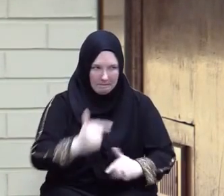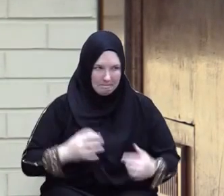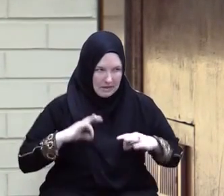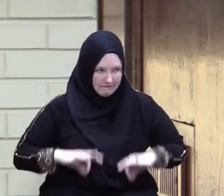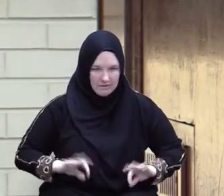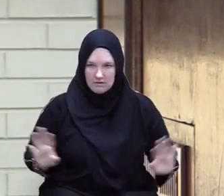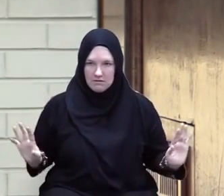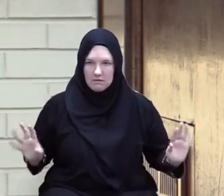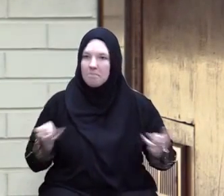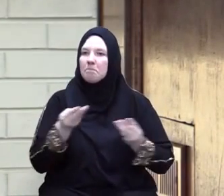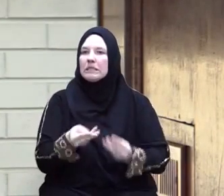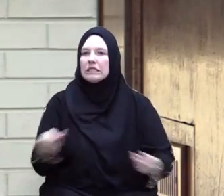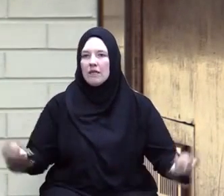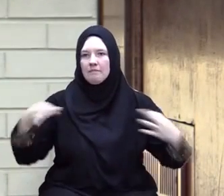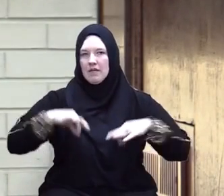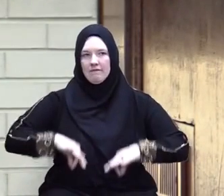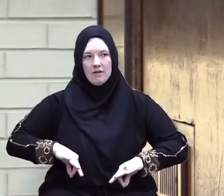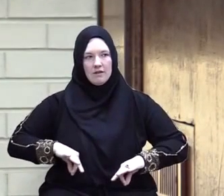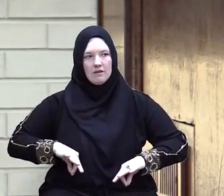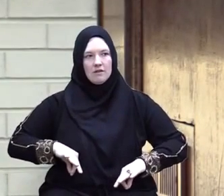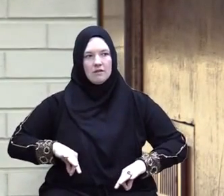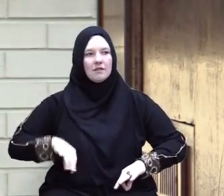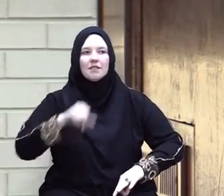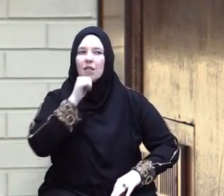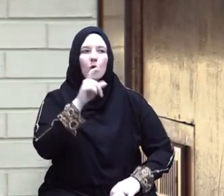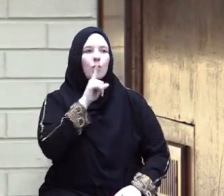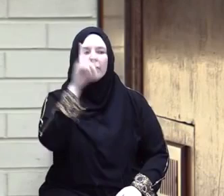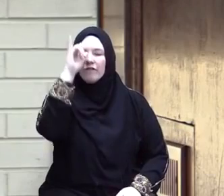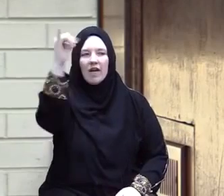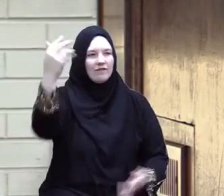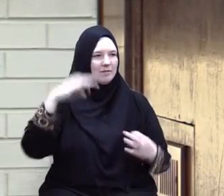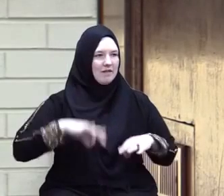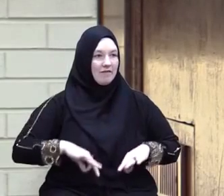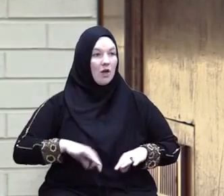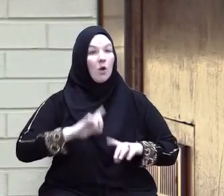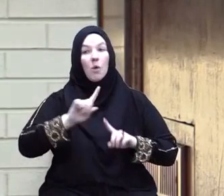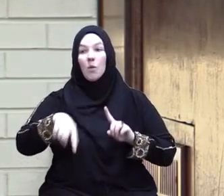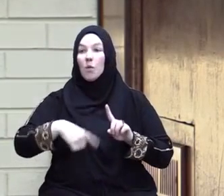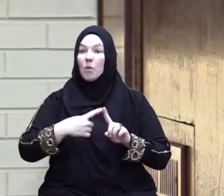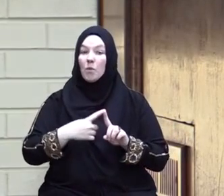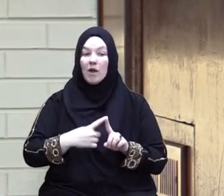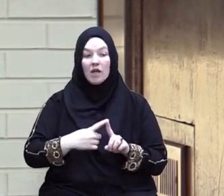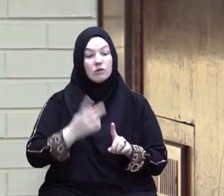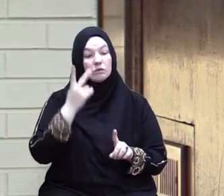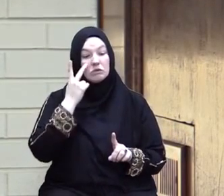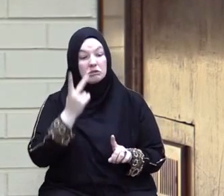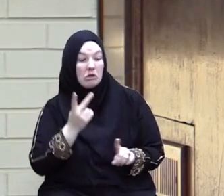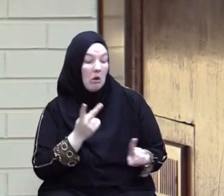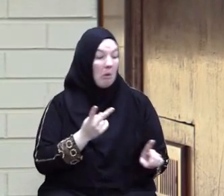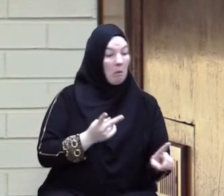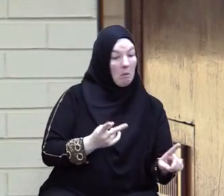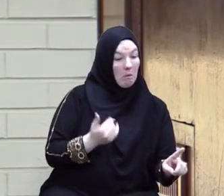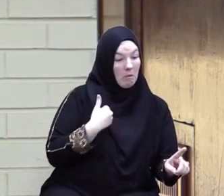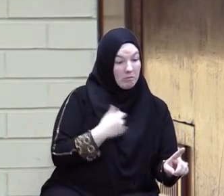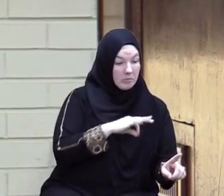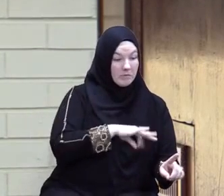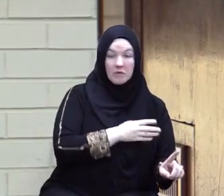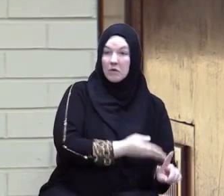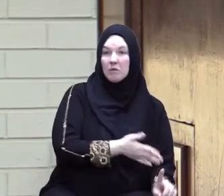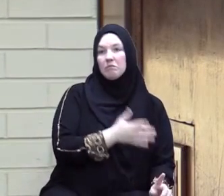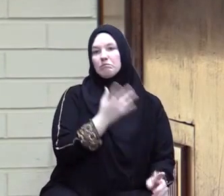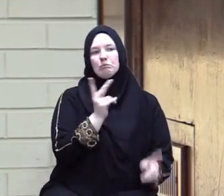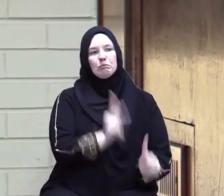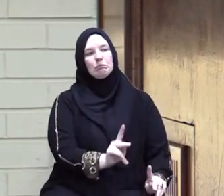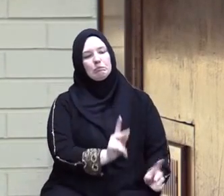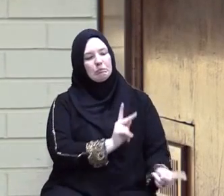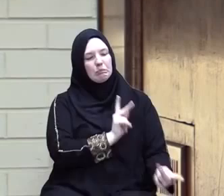to material benefit, it is not real benefit. When you perceive your benefit as limited benefits that you may get